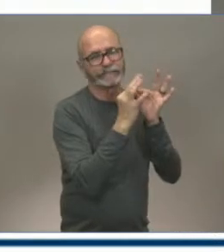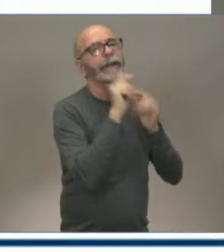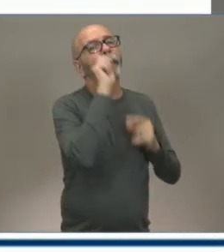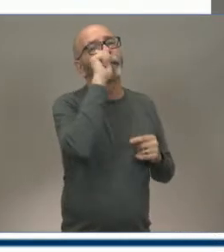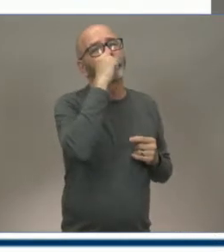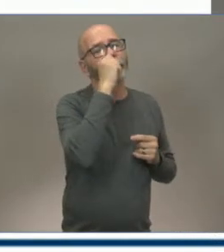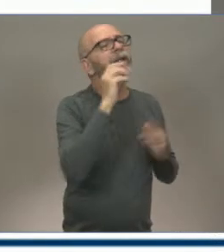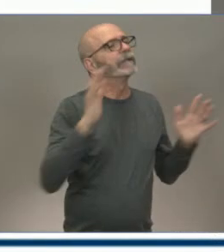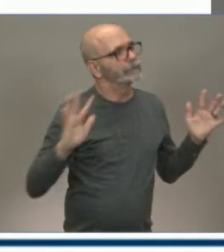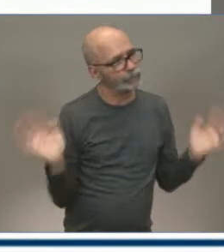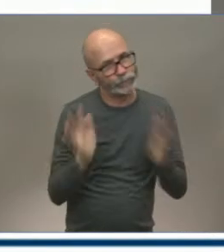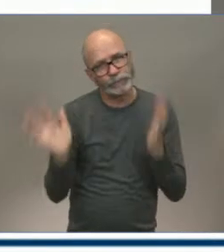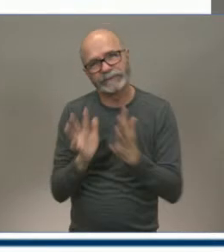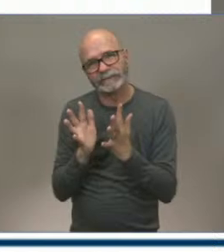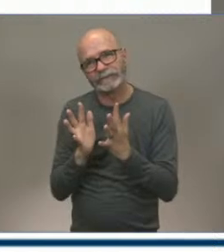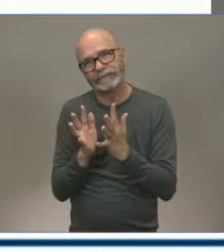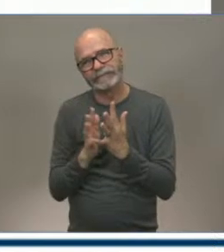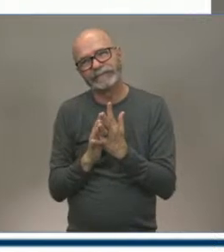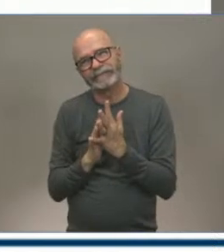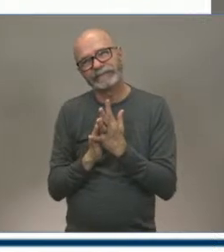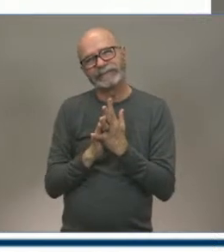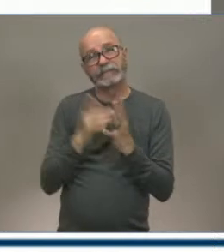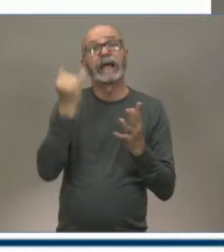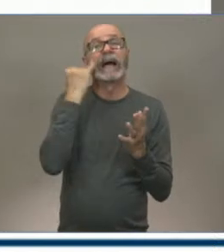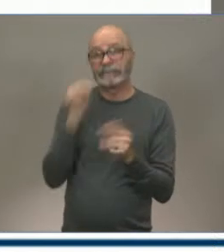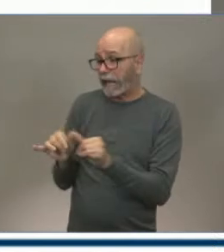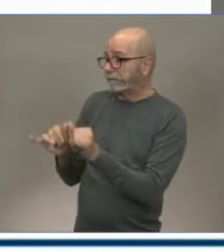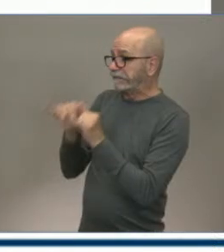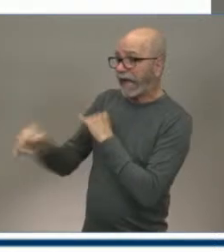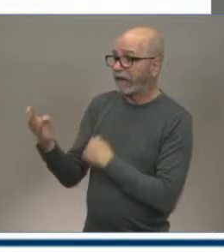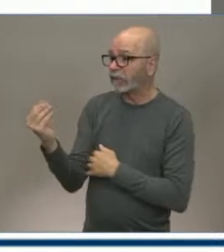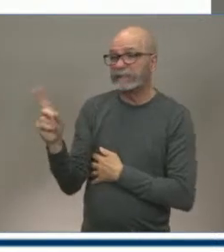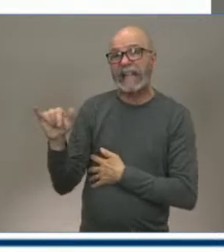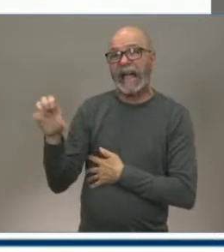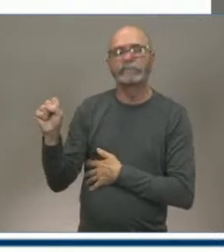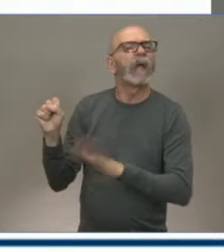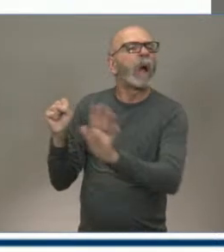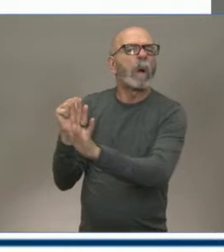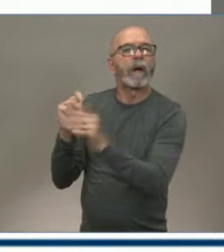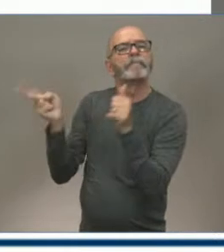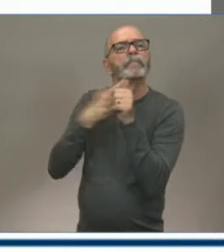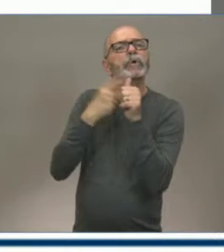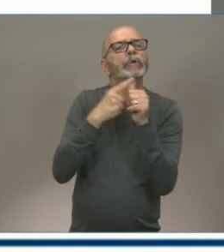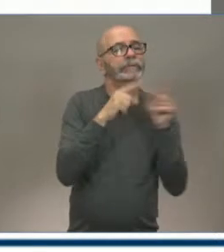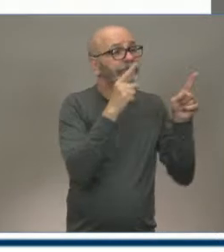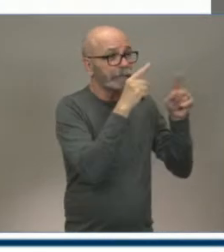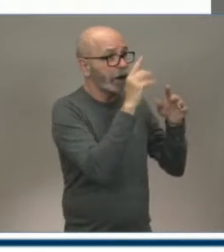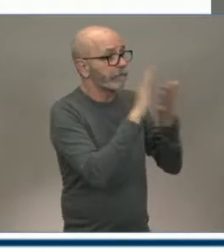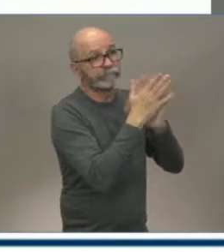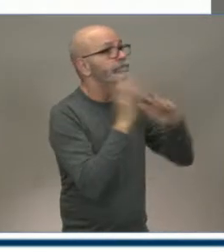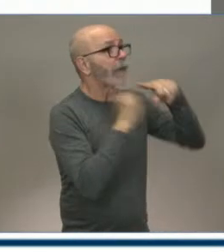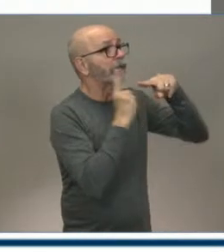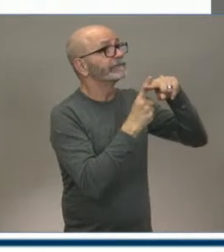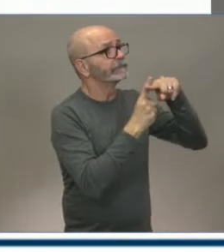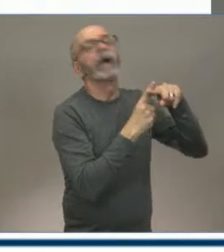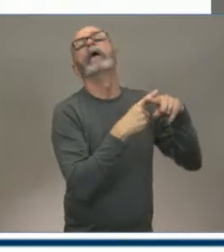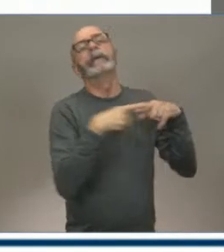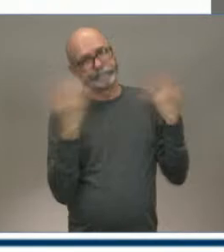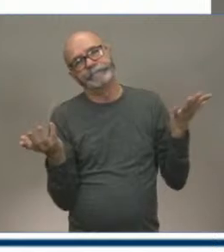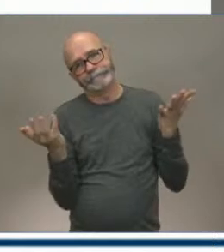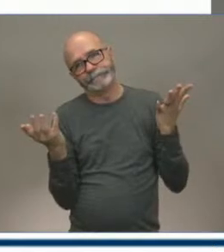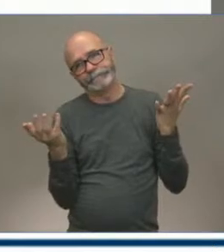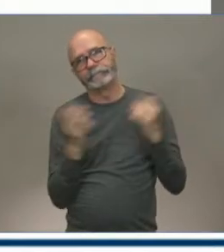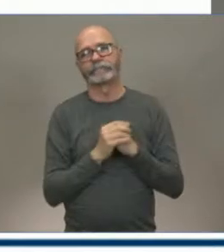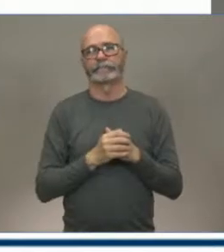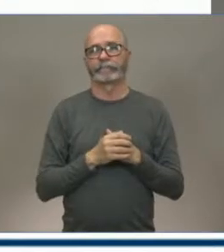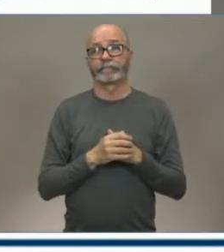The border restrictions and then the need for quarantine apply to New Brunswick only. At this time, we are not making any changes for travelers from PEI